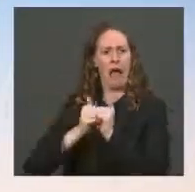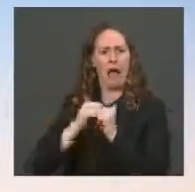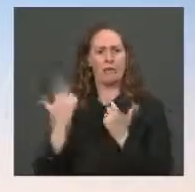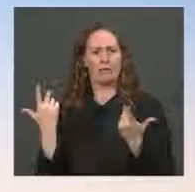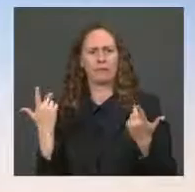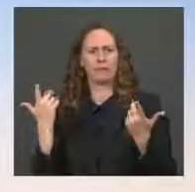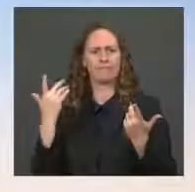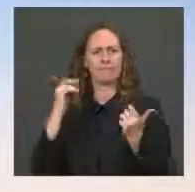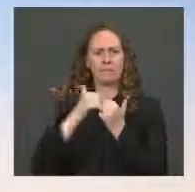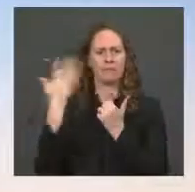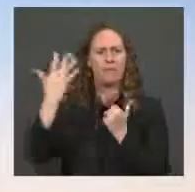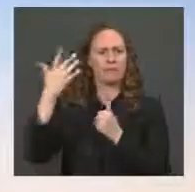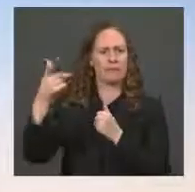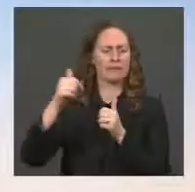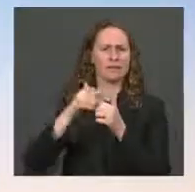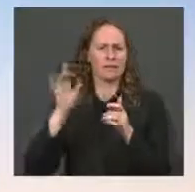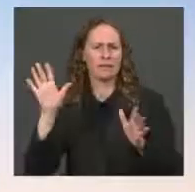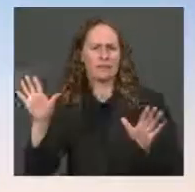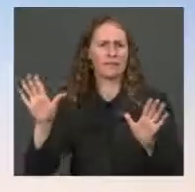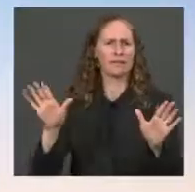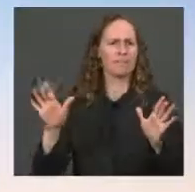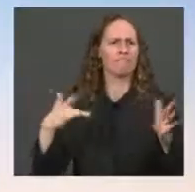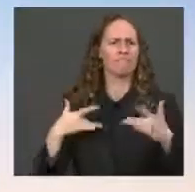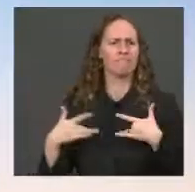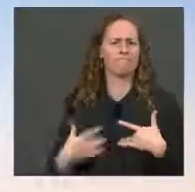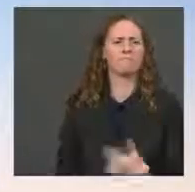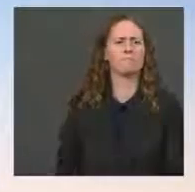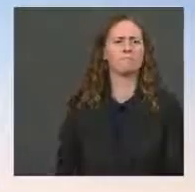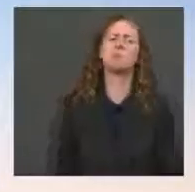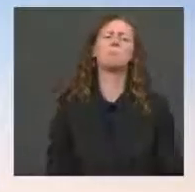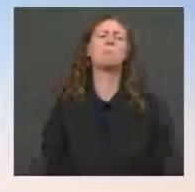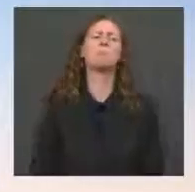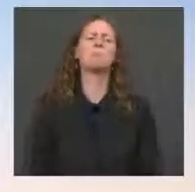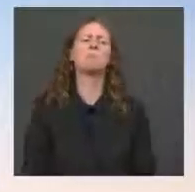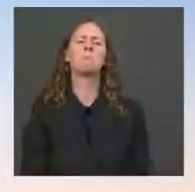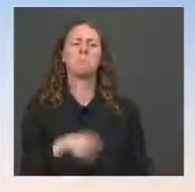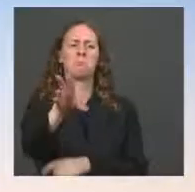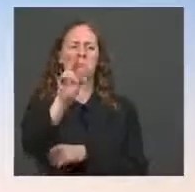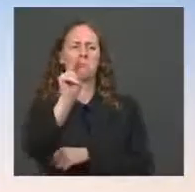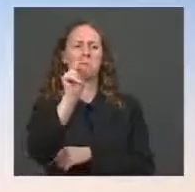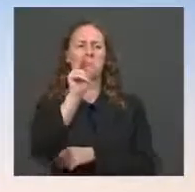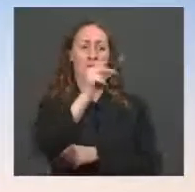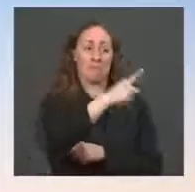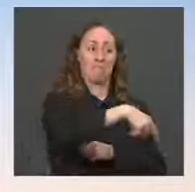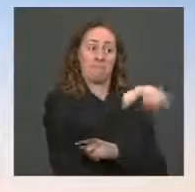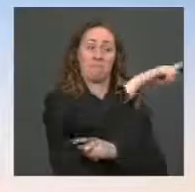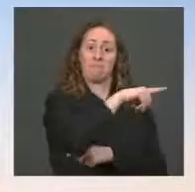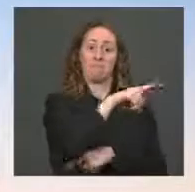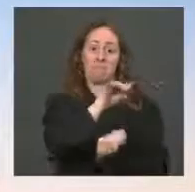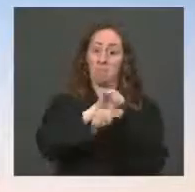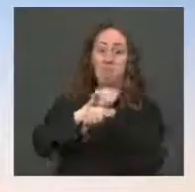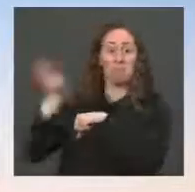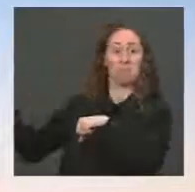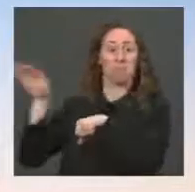before? I don't think the president is looking for the guidance of members of Congress who stood by while